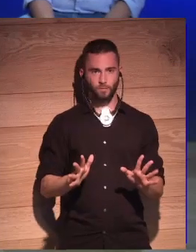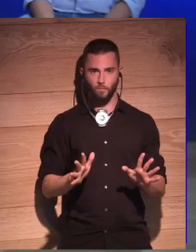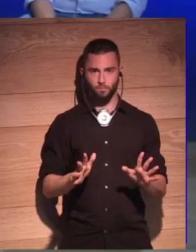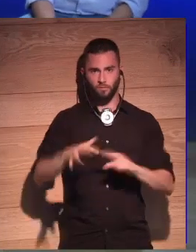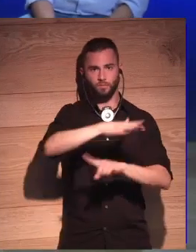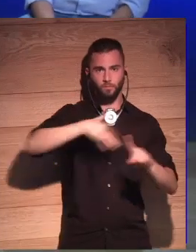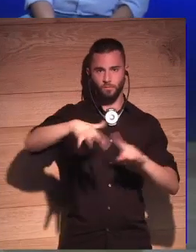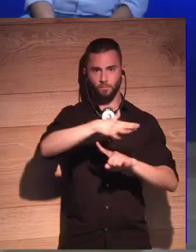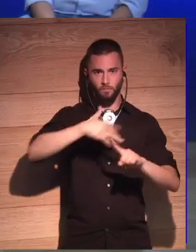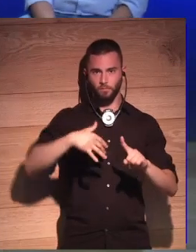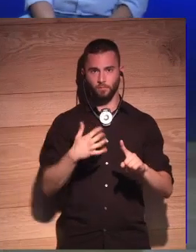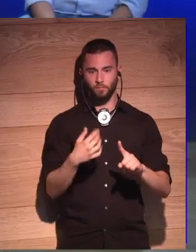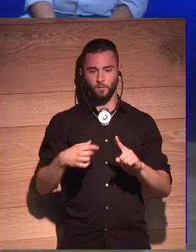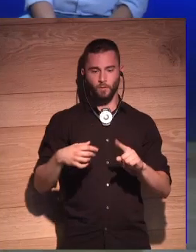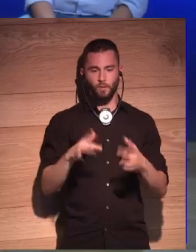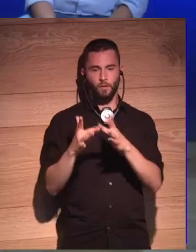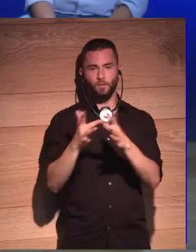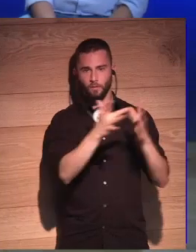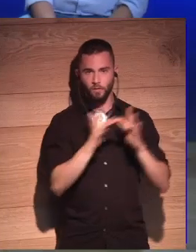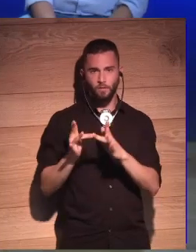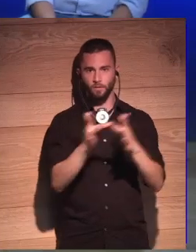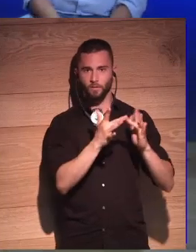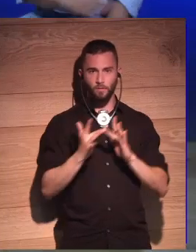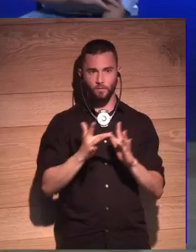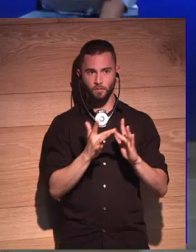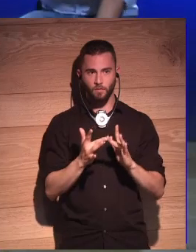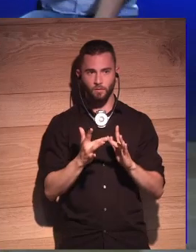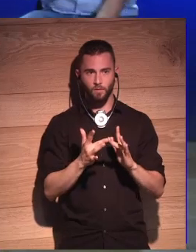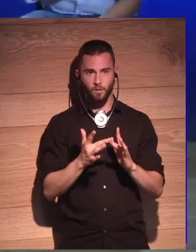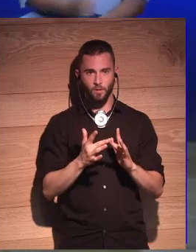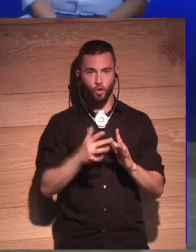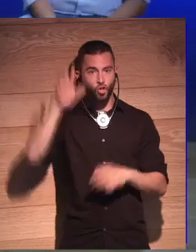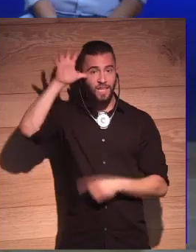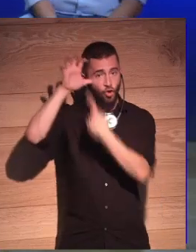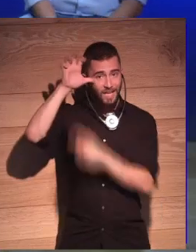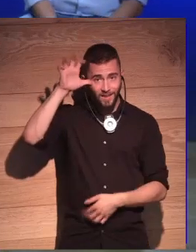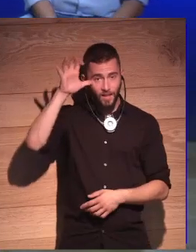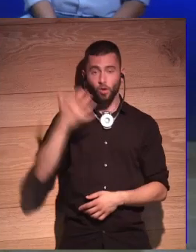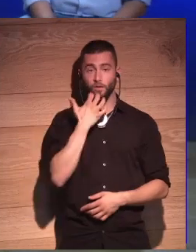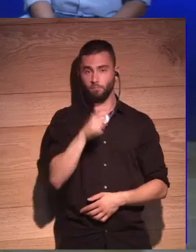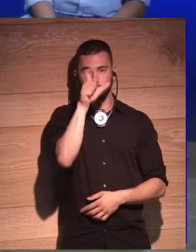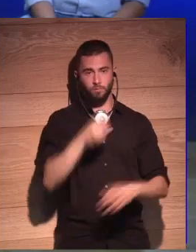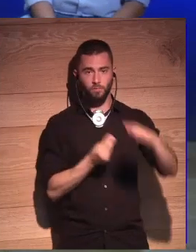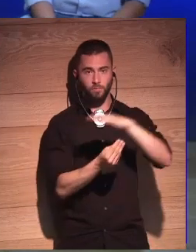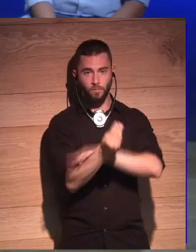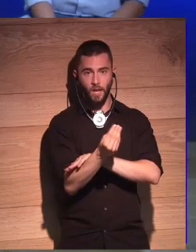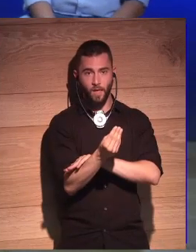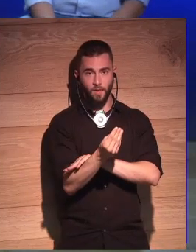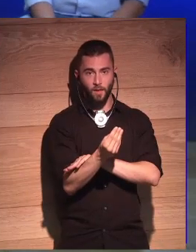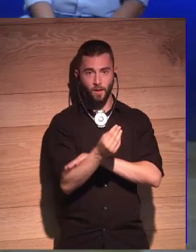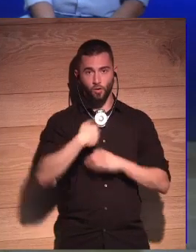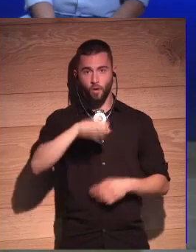about a convergence. We are talking about immersion. All our five senses